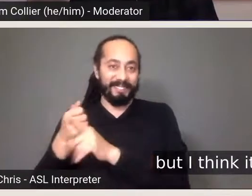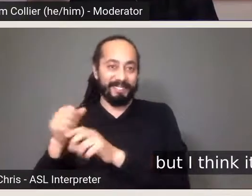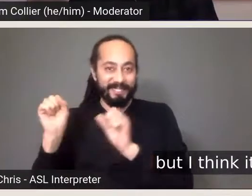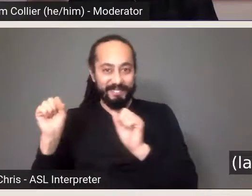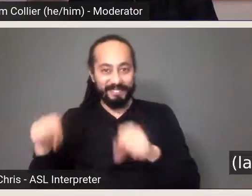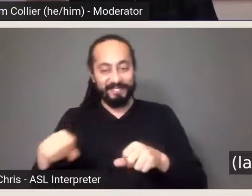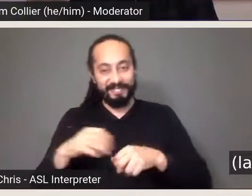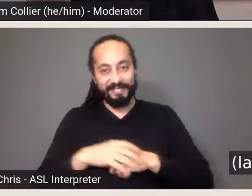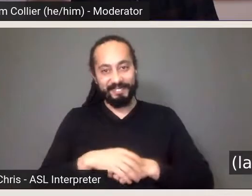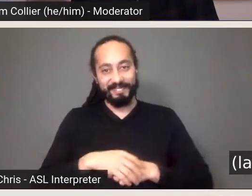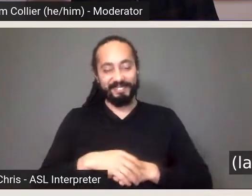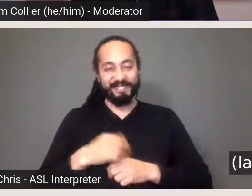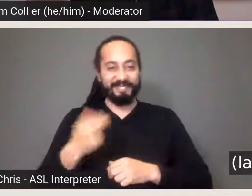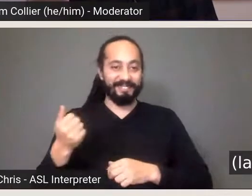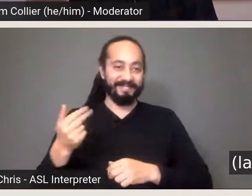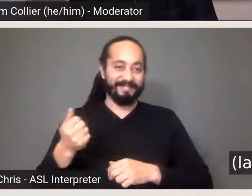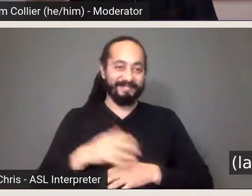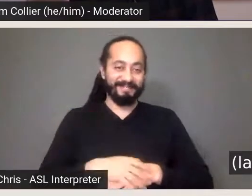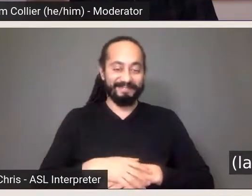Kitano.